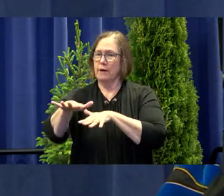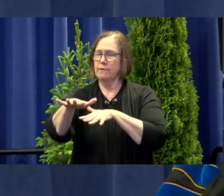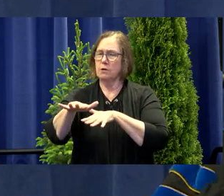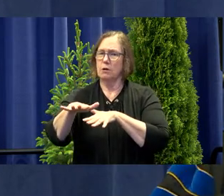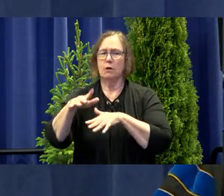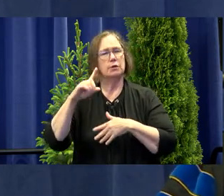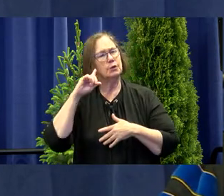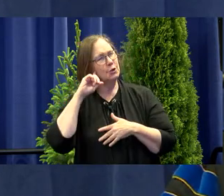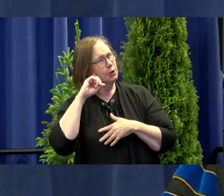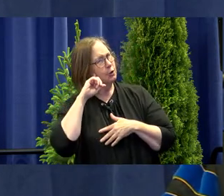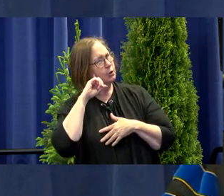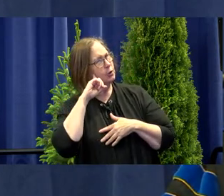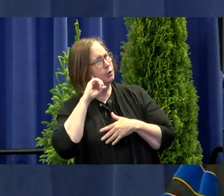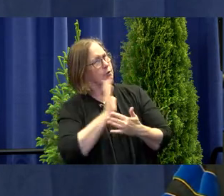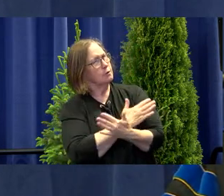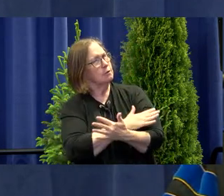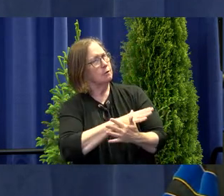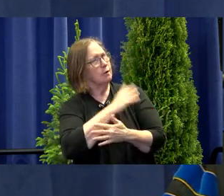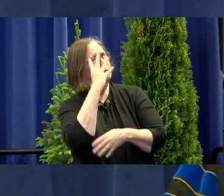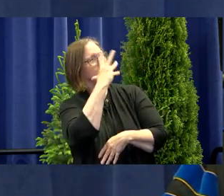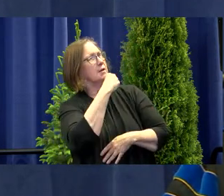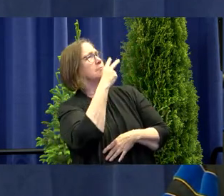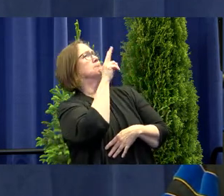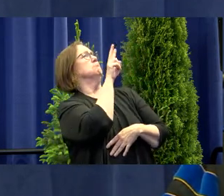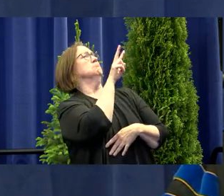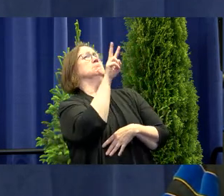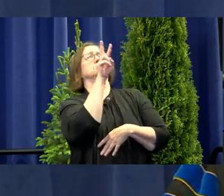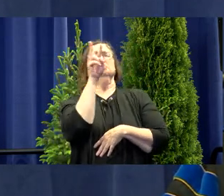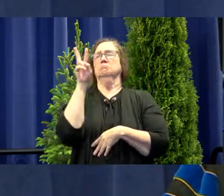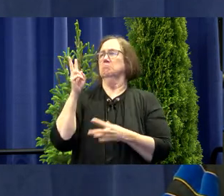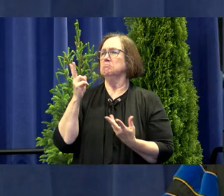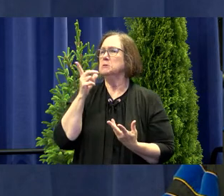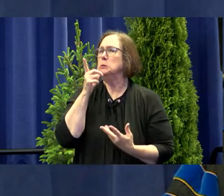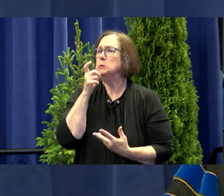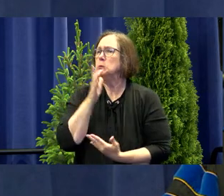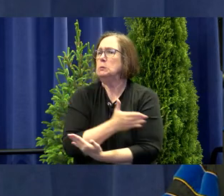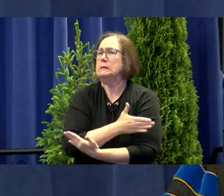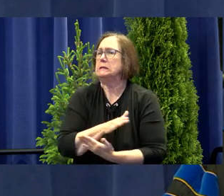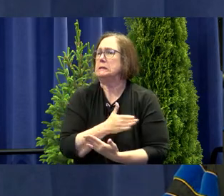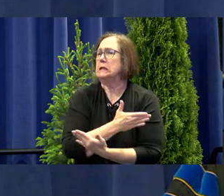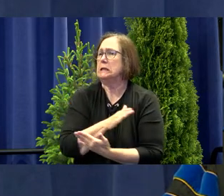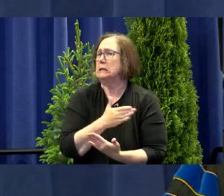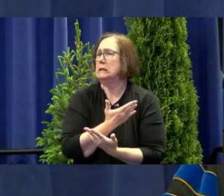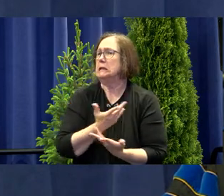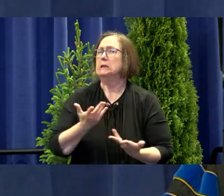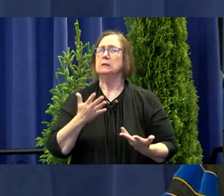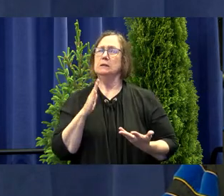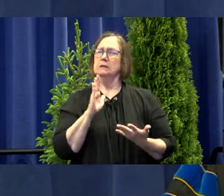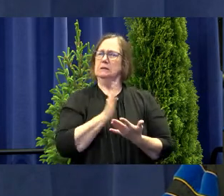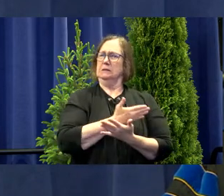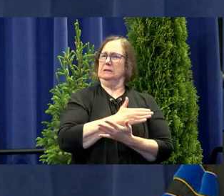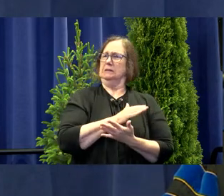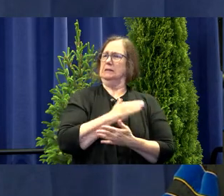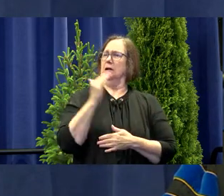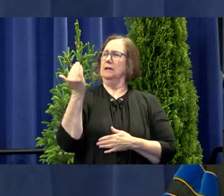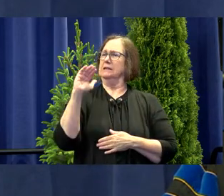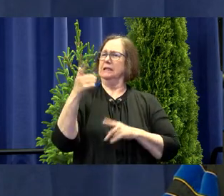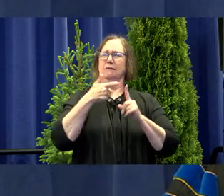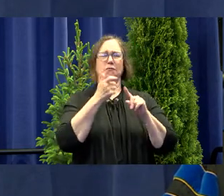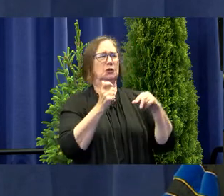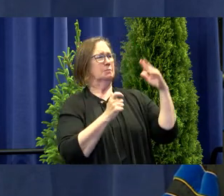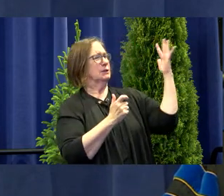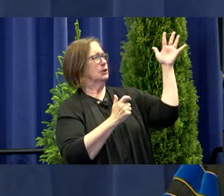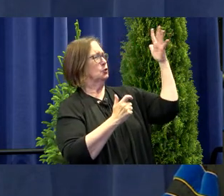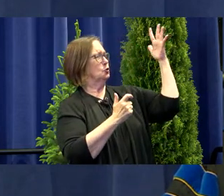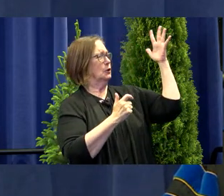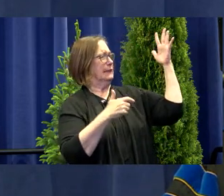a beautiful song. She looked all about but could see no one who was singing. The song seemed to come from a big cottonwood tree near